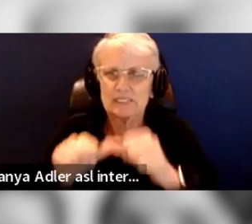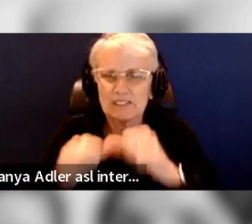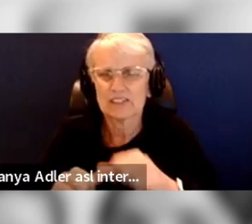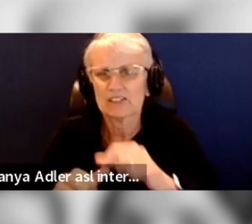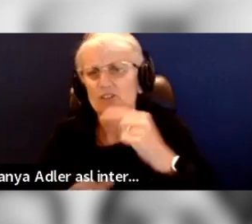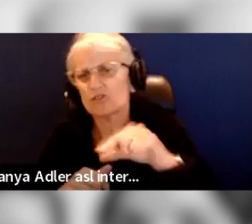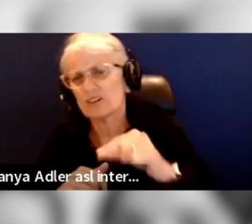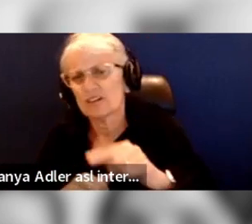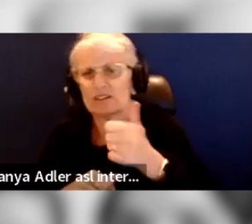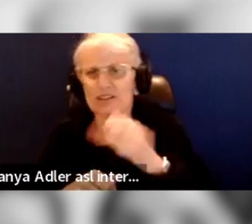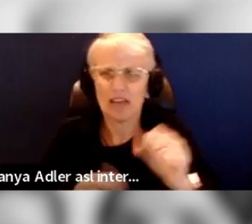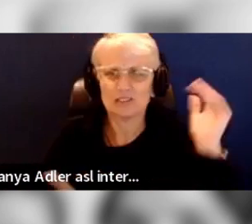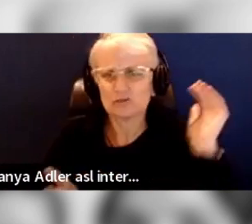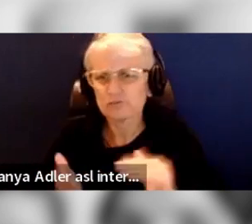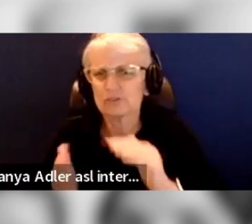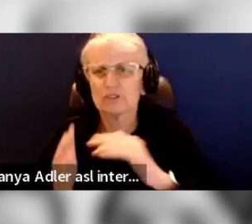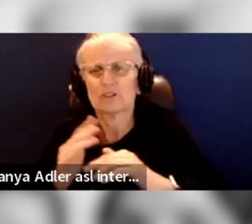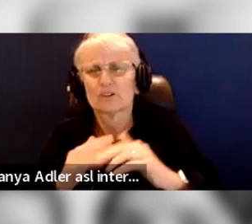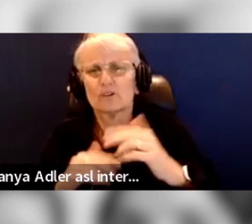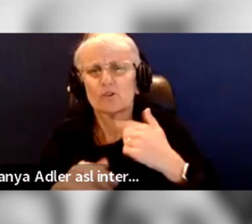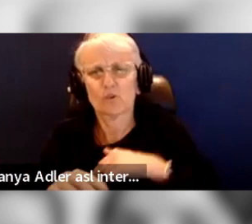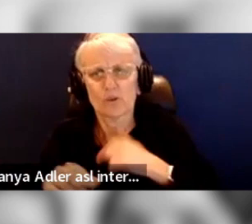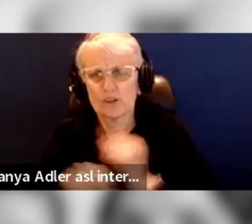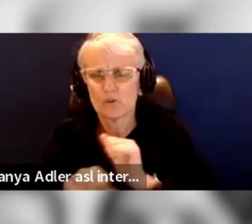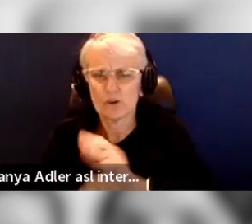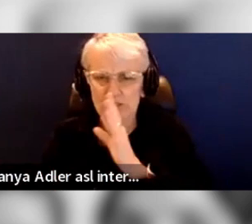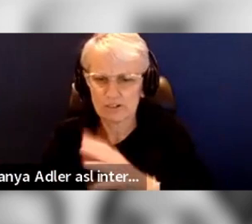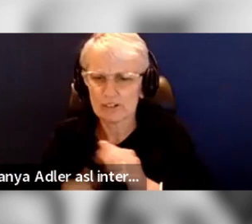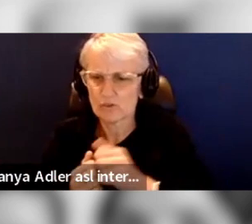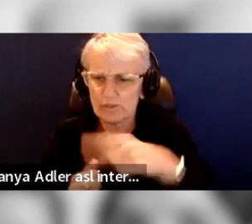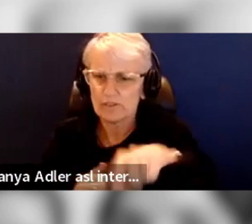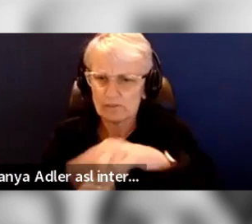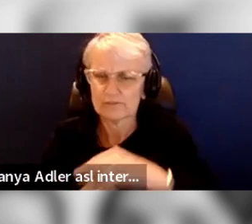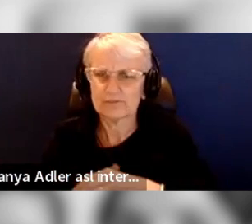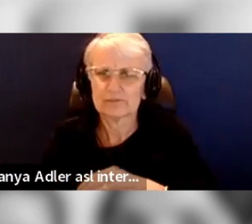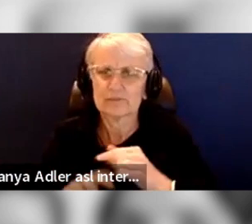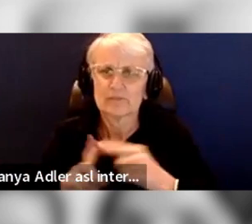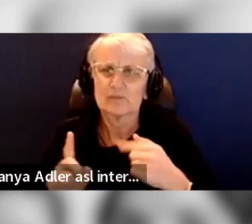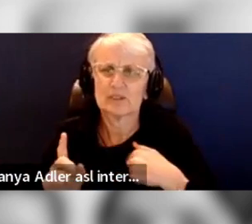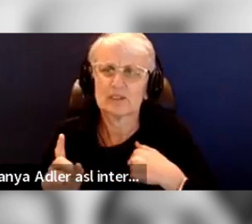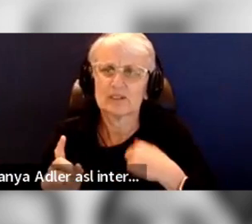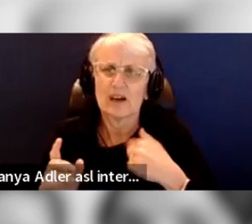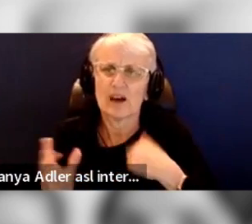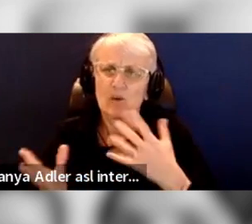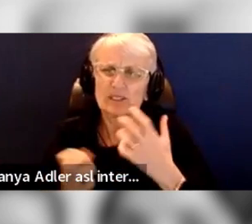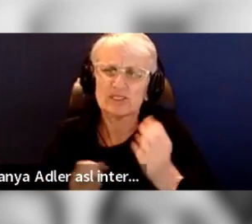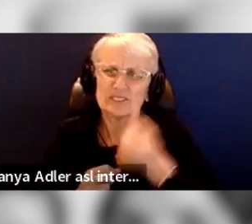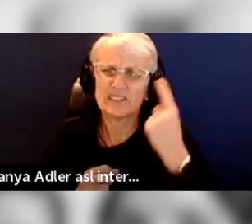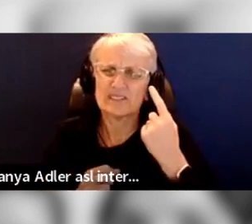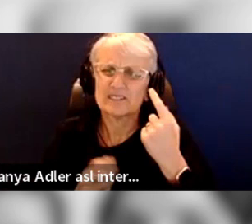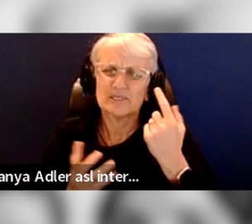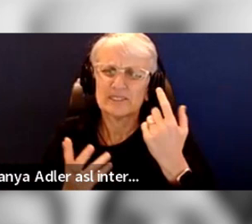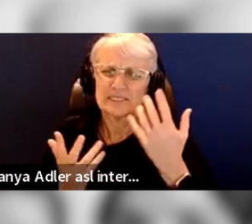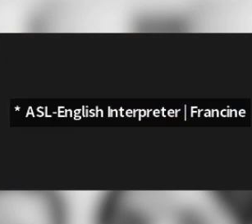greenhouse gases are amazing subjects. We work directly with some of those, but I would like to understand what is